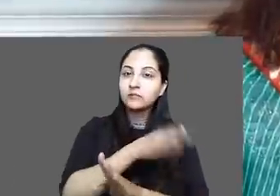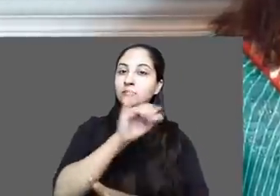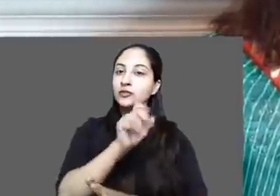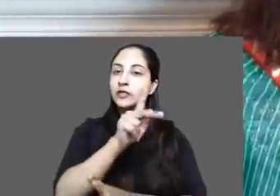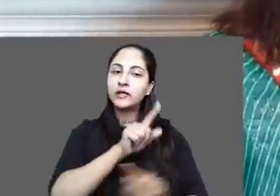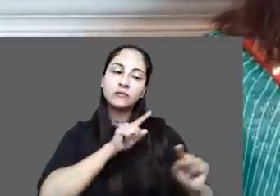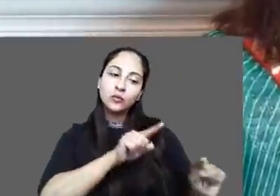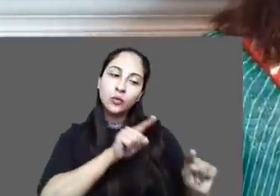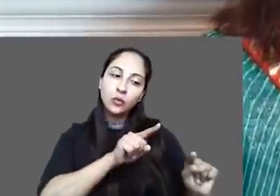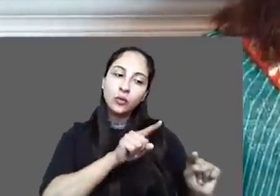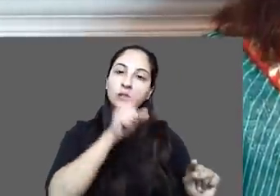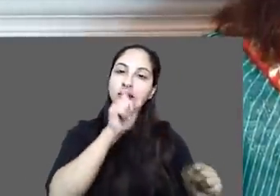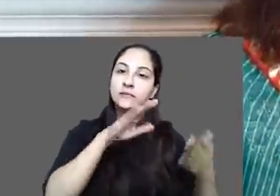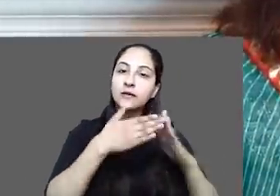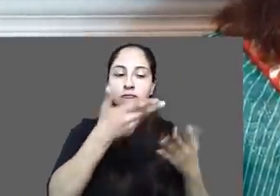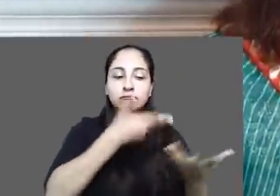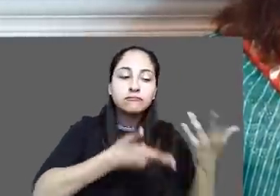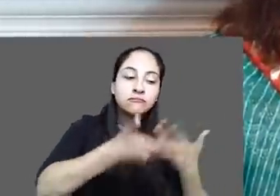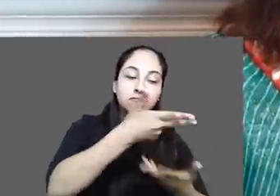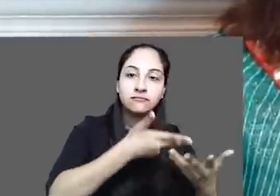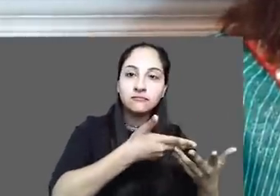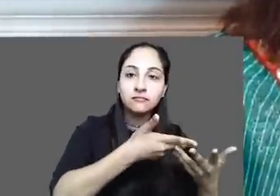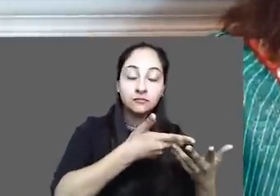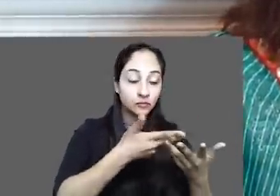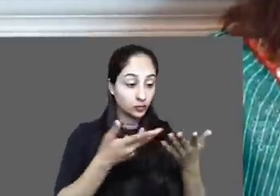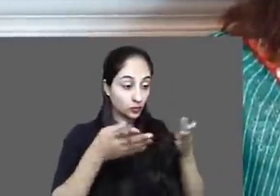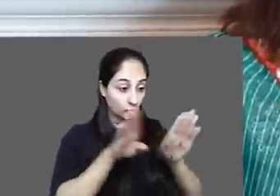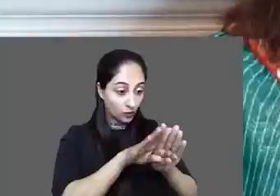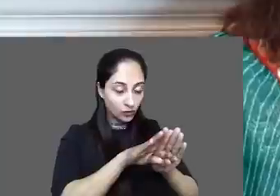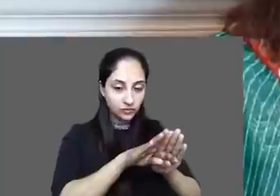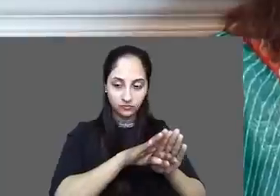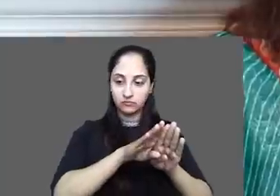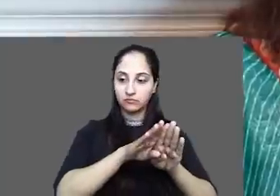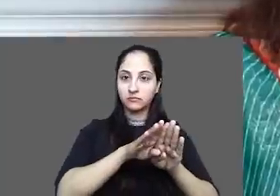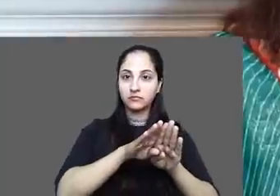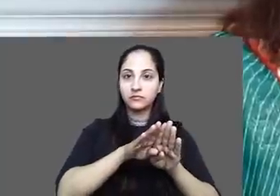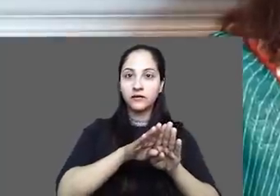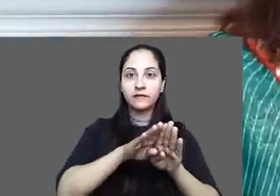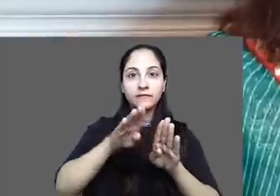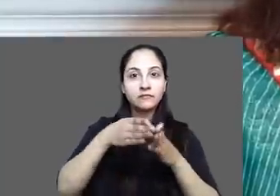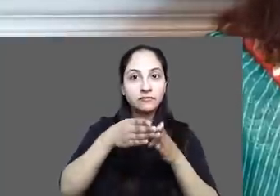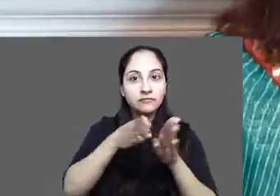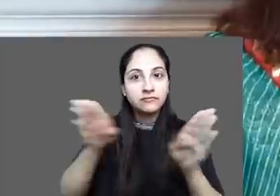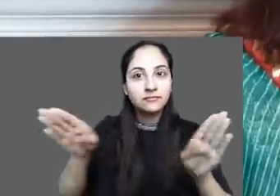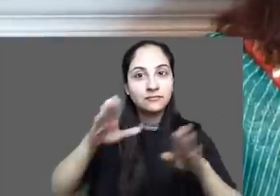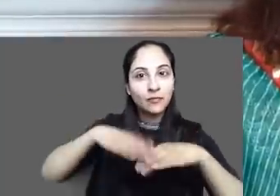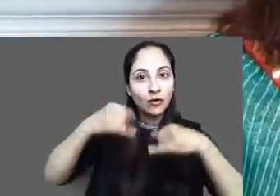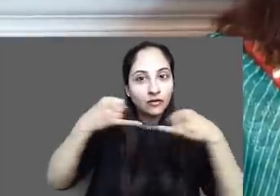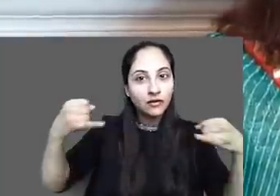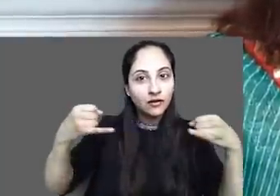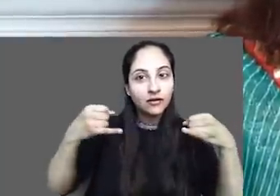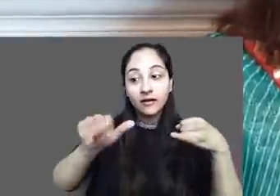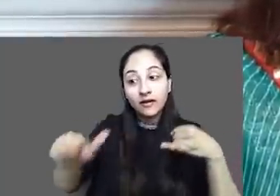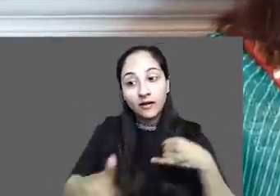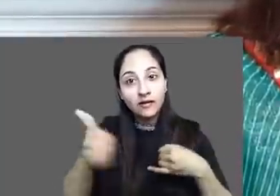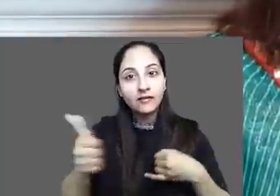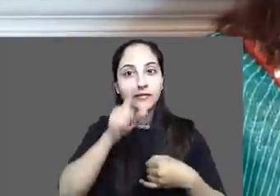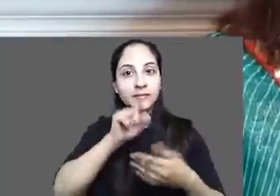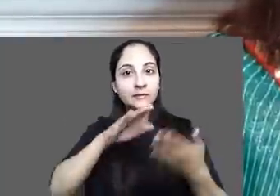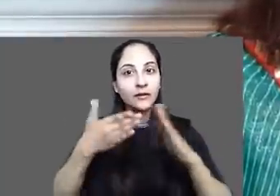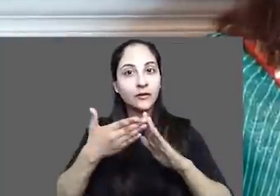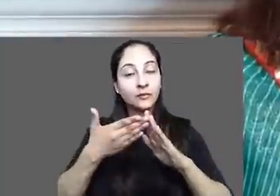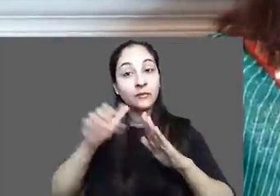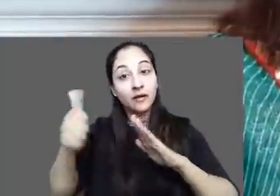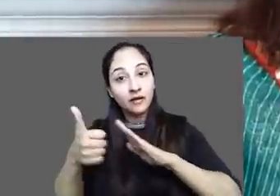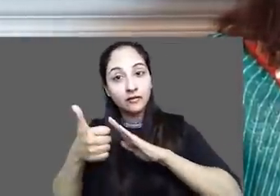this pandemic, we were limited to only seeing members of our local Jamaat. However, this pandemic allowed